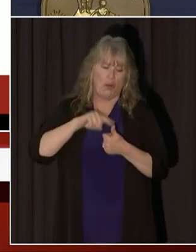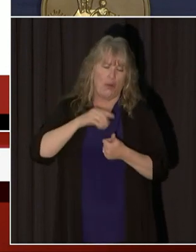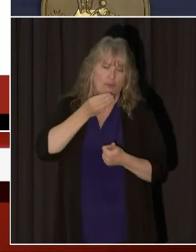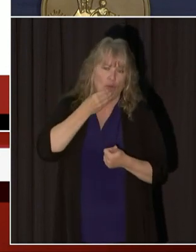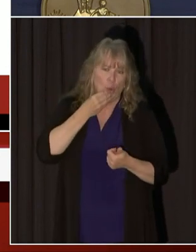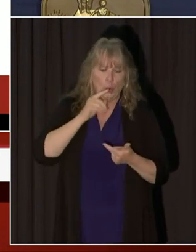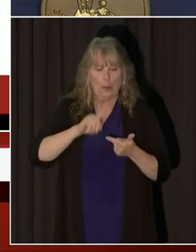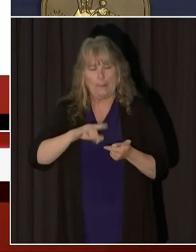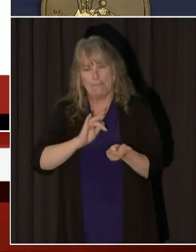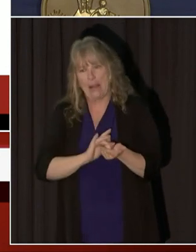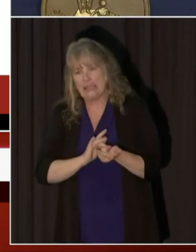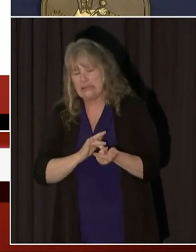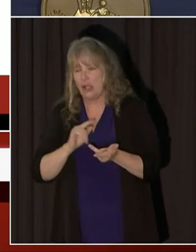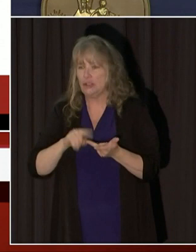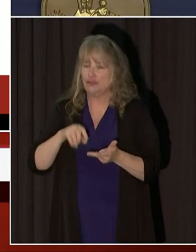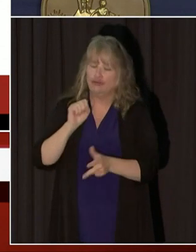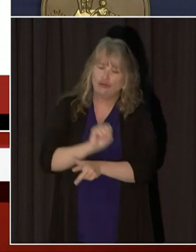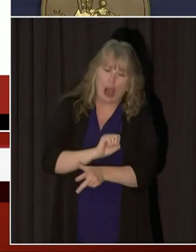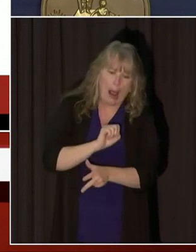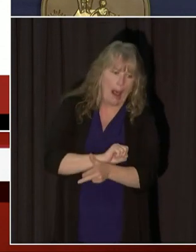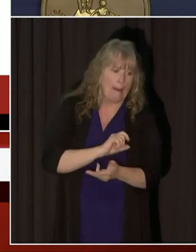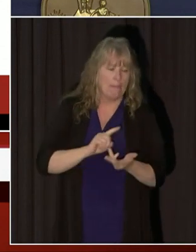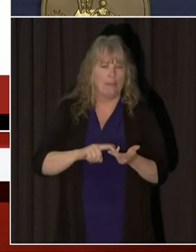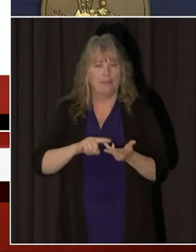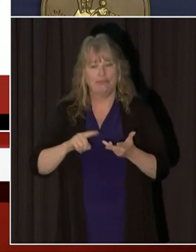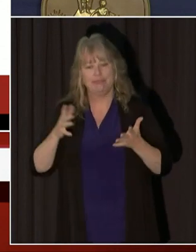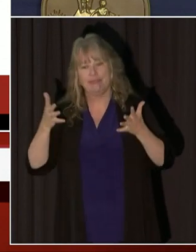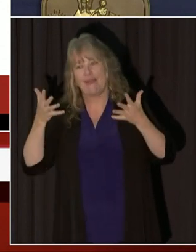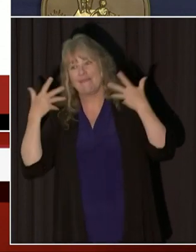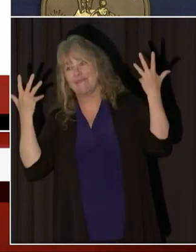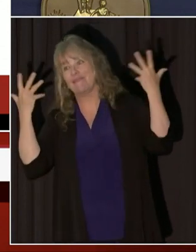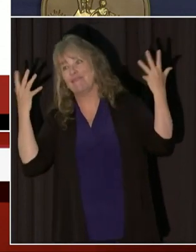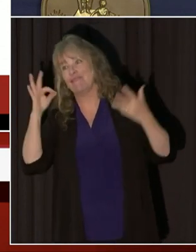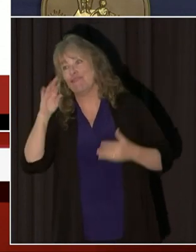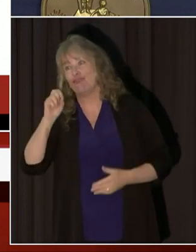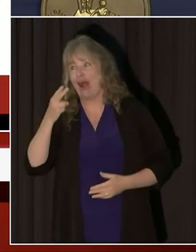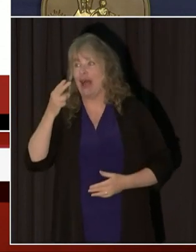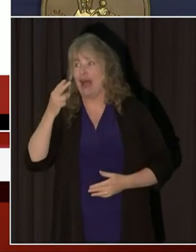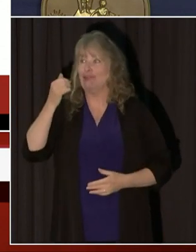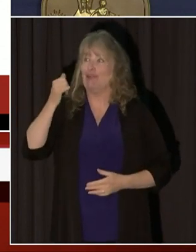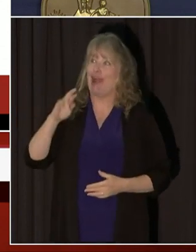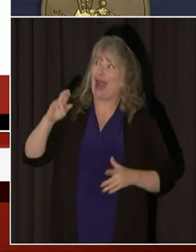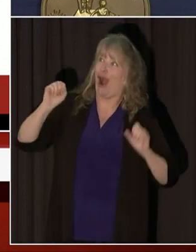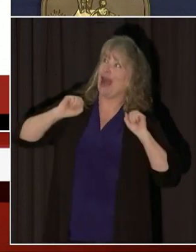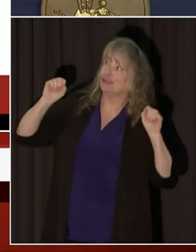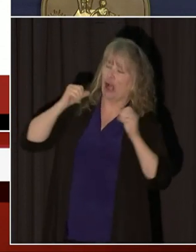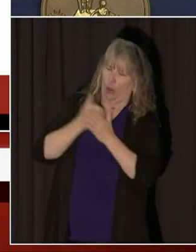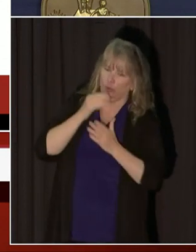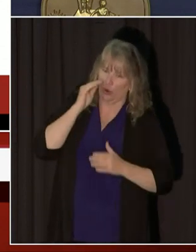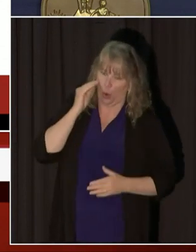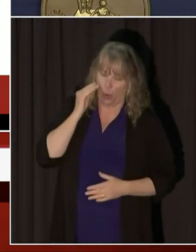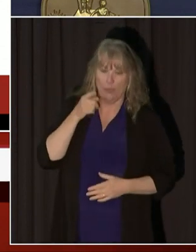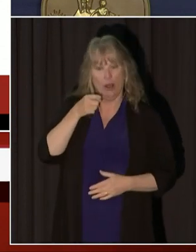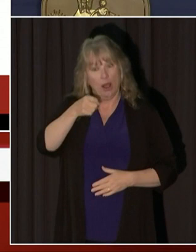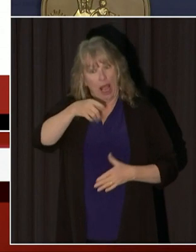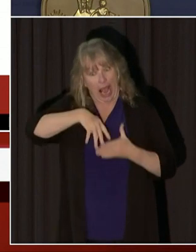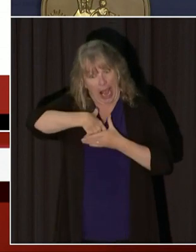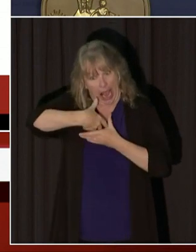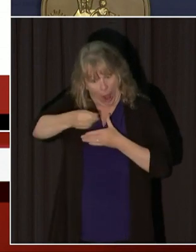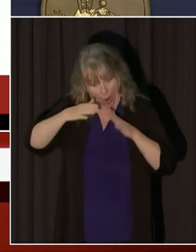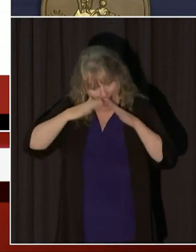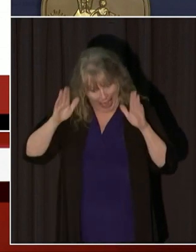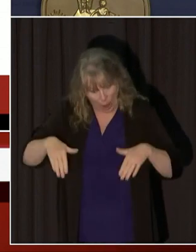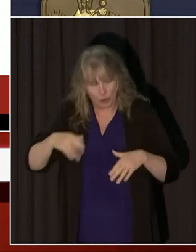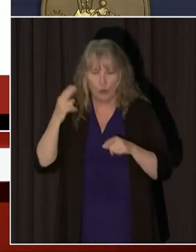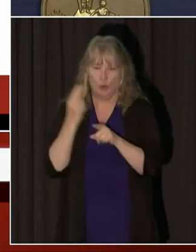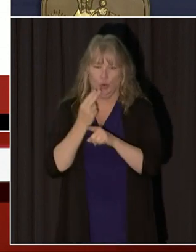medicine, and for fresh air and exercise close to home. When you go out, wear a mask. If you feel